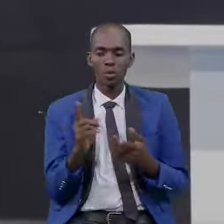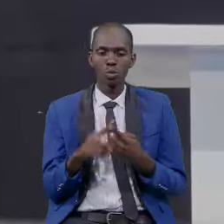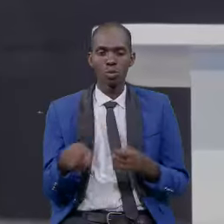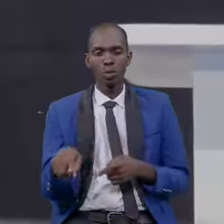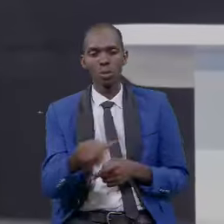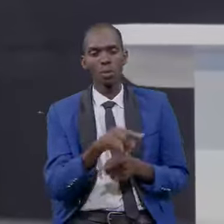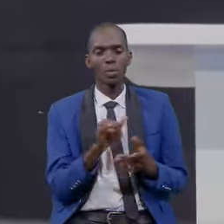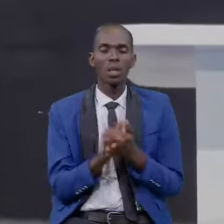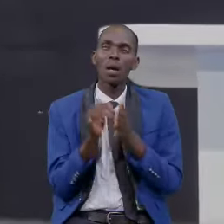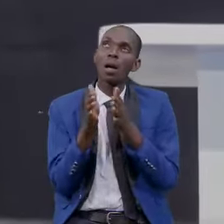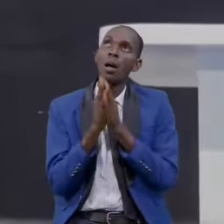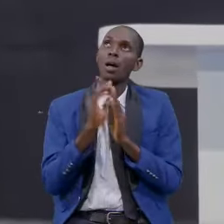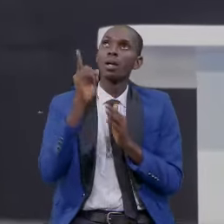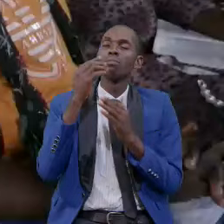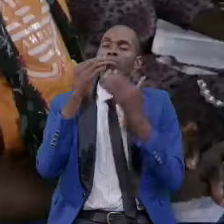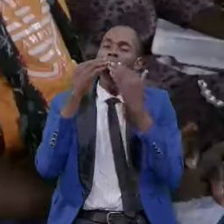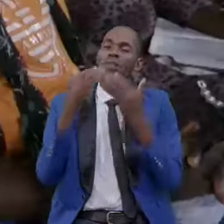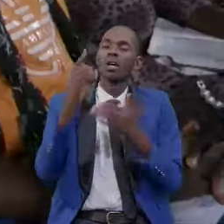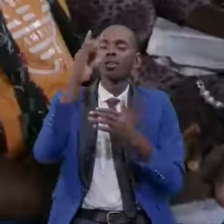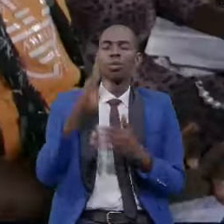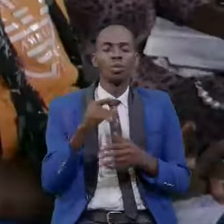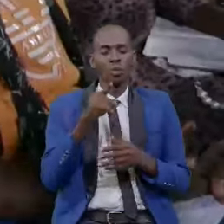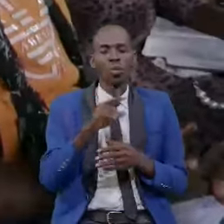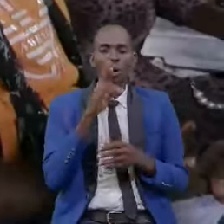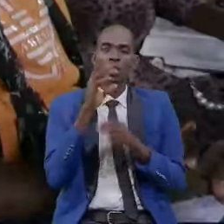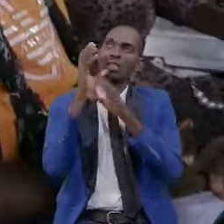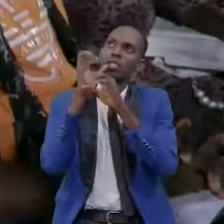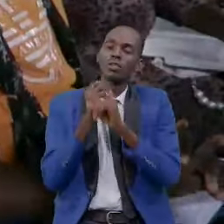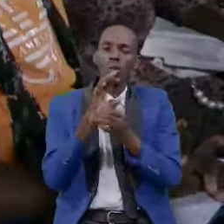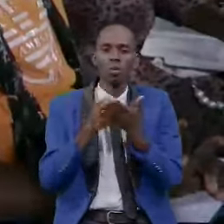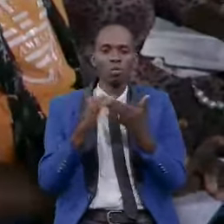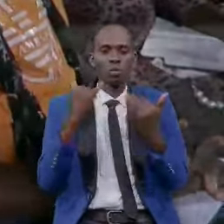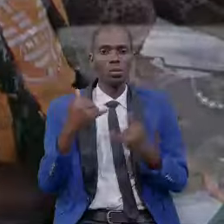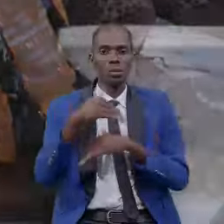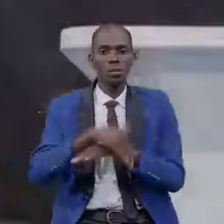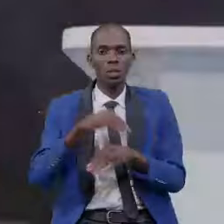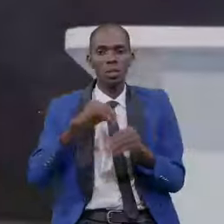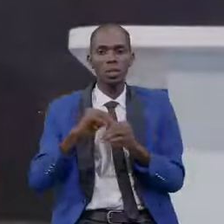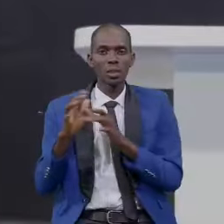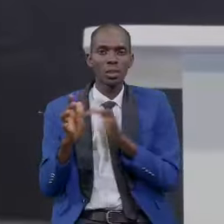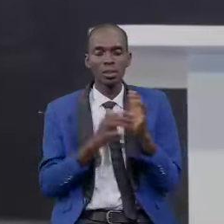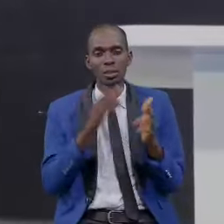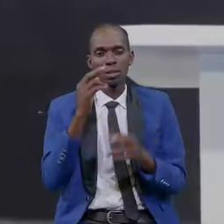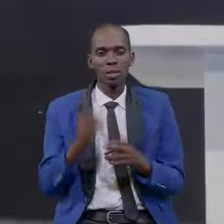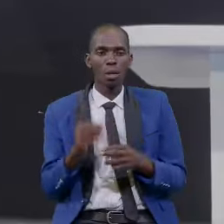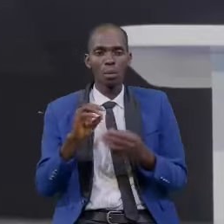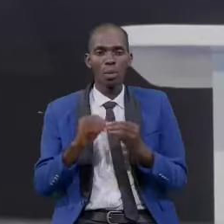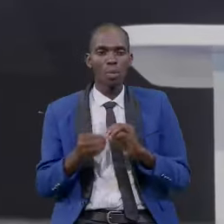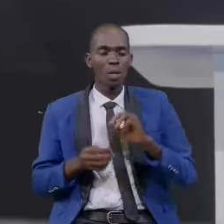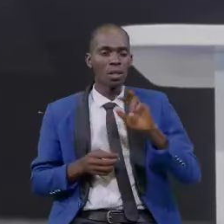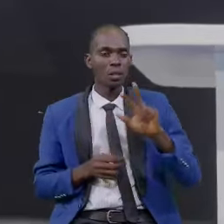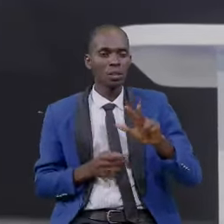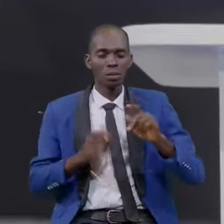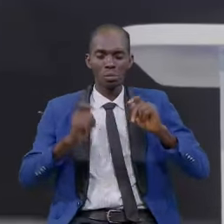Thank God you are receiving yours tonight. Look at number three. Number three, we're looking at